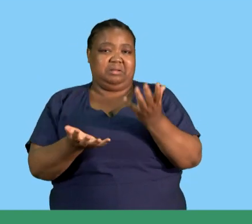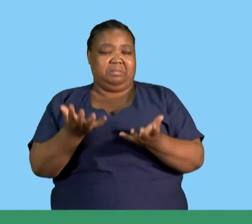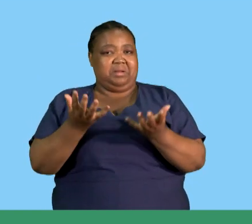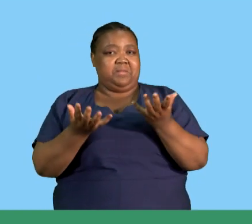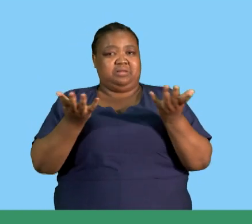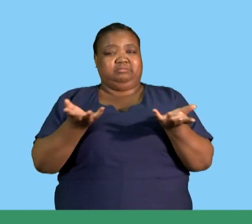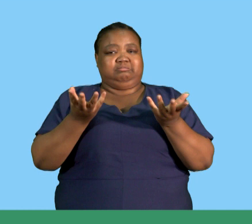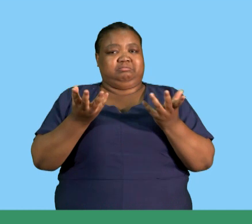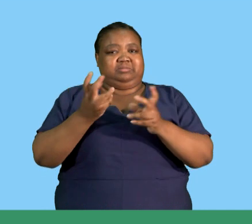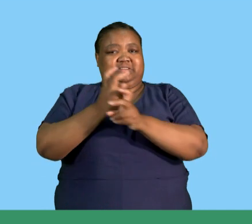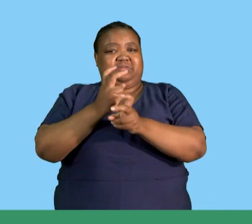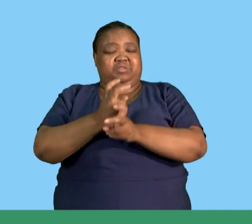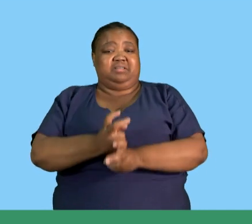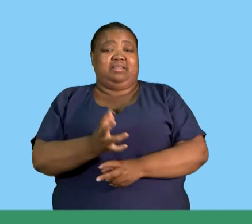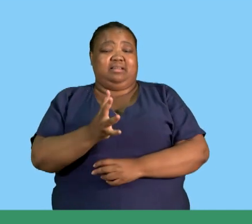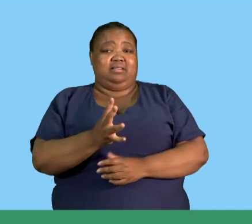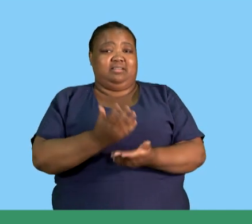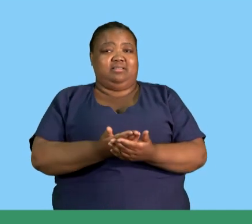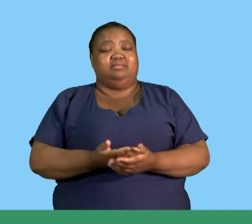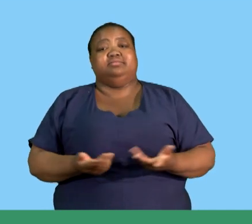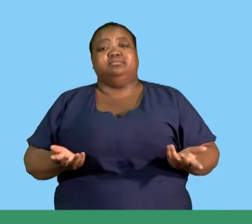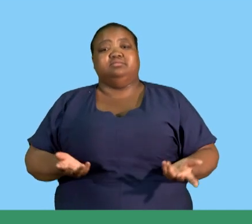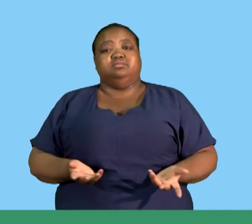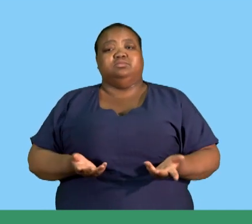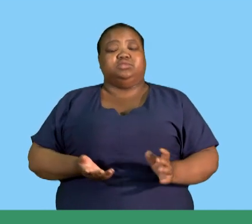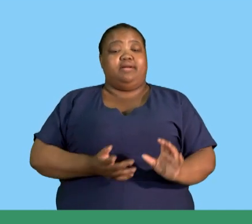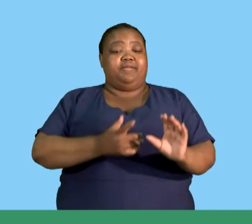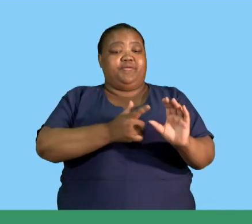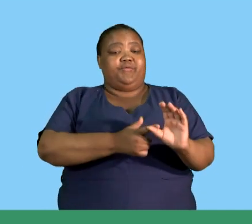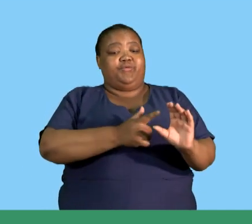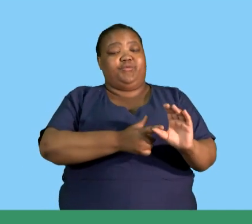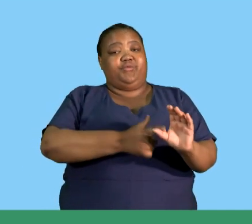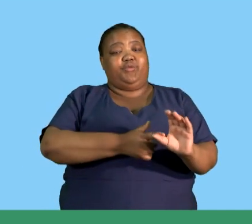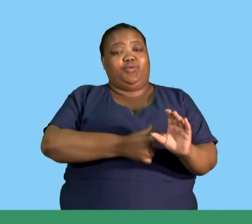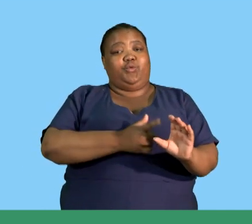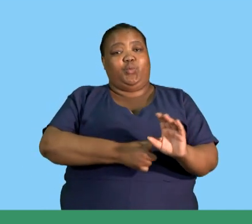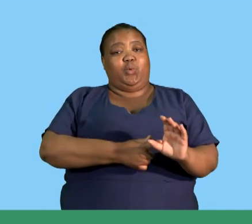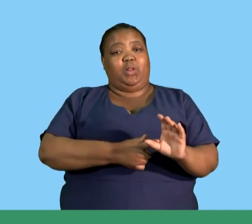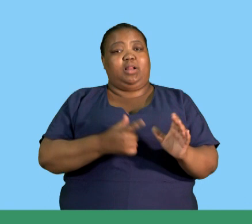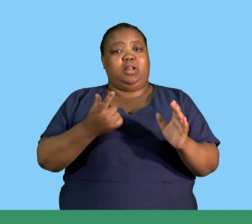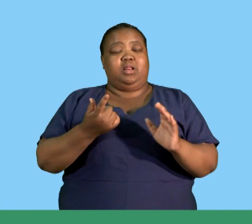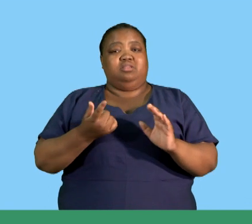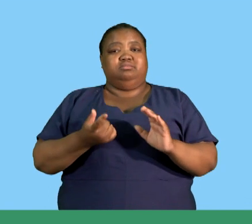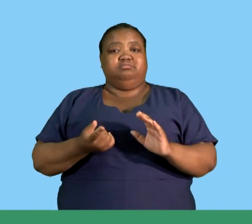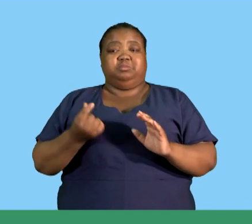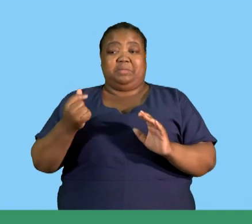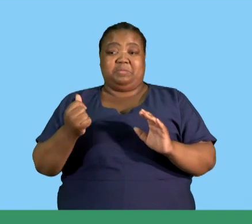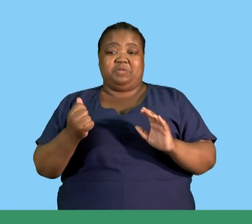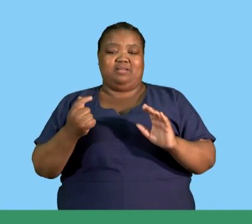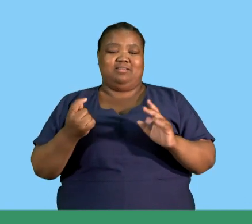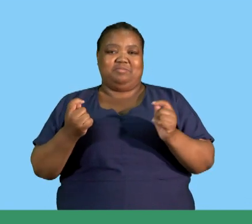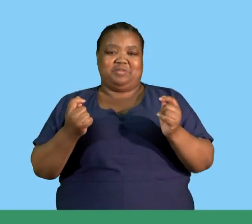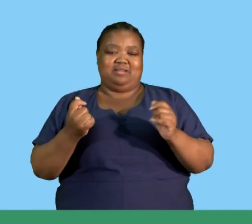not winning, we are not surviving. And then increasing fuel prices, it becomes a threat as well, or it is a threat in a